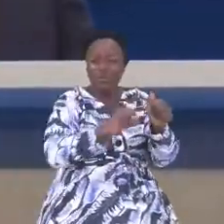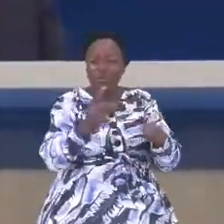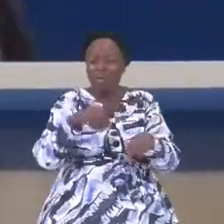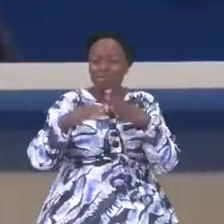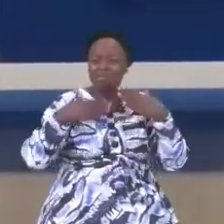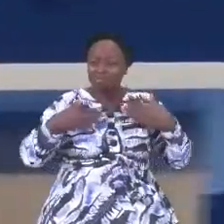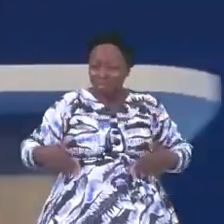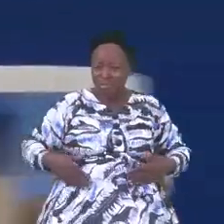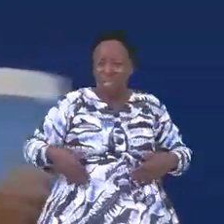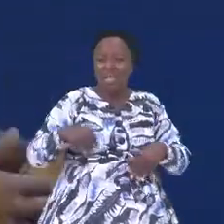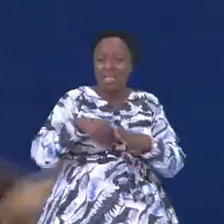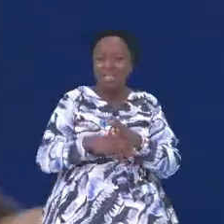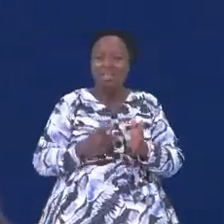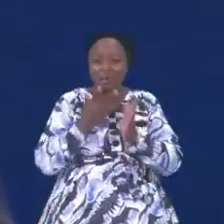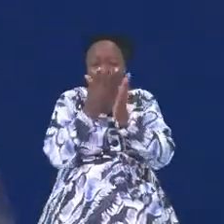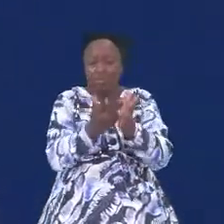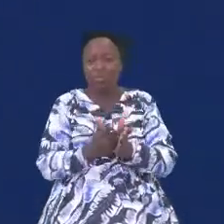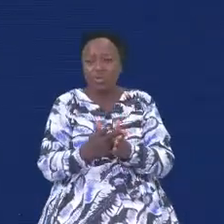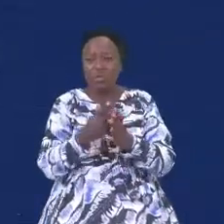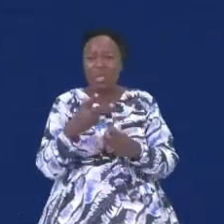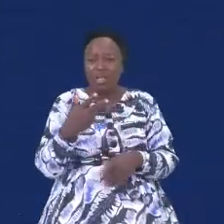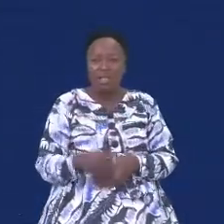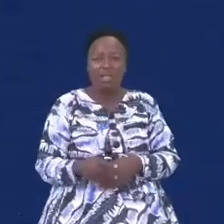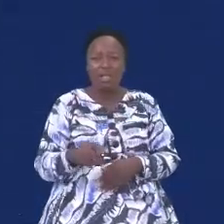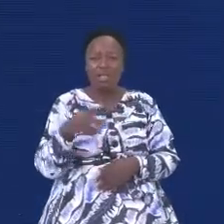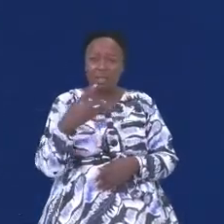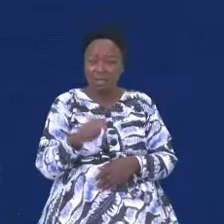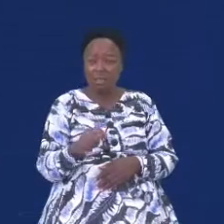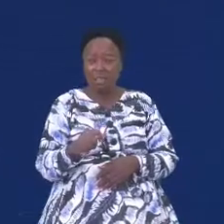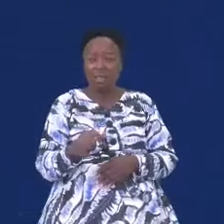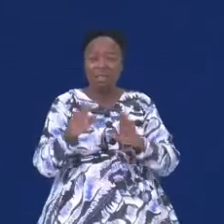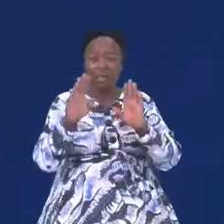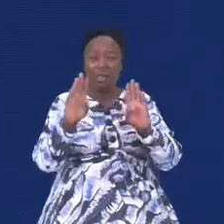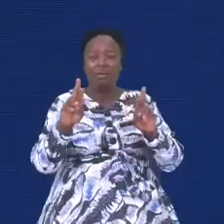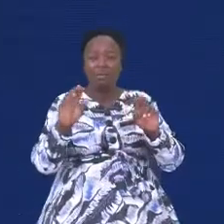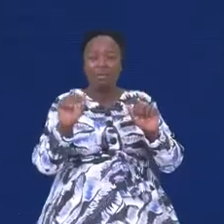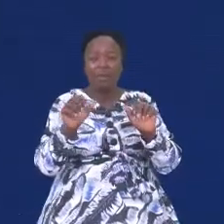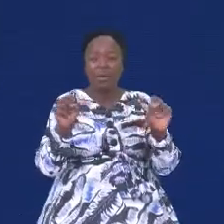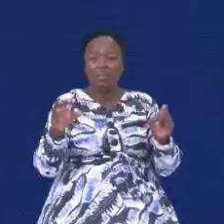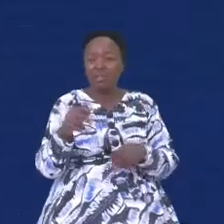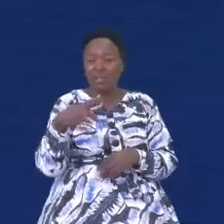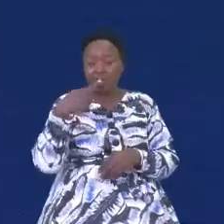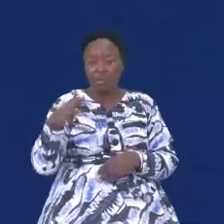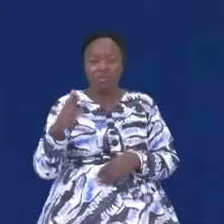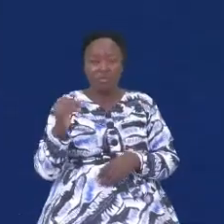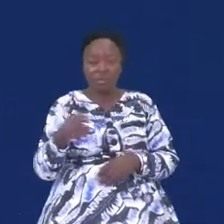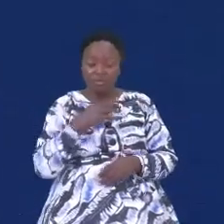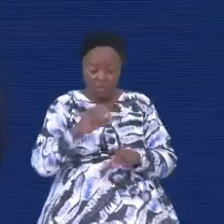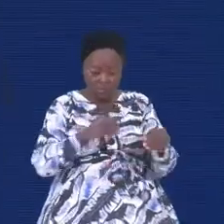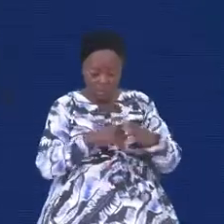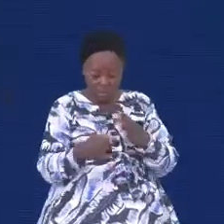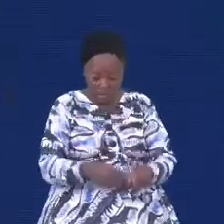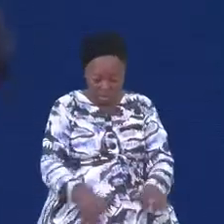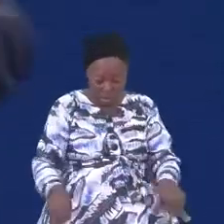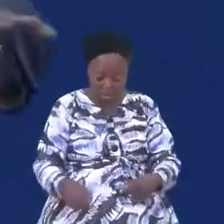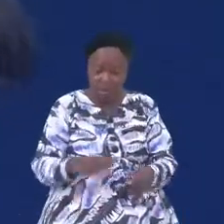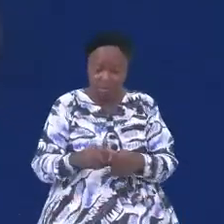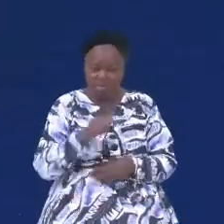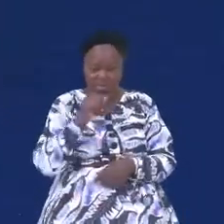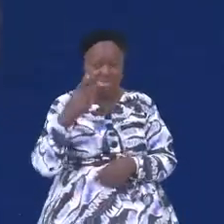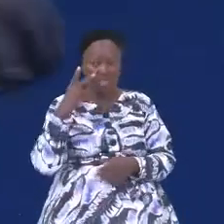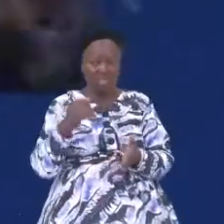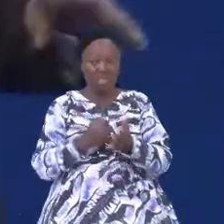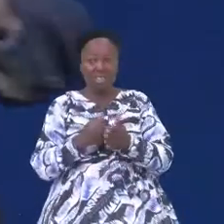had put the brass, serpent of brass on the ground, many will not see. If they put it